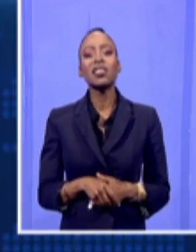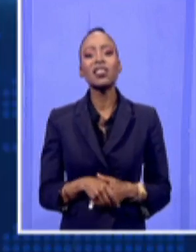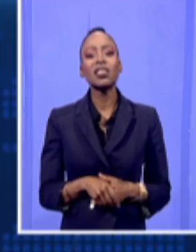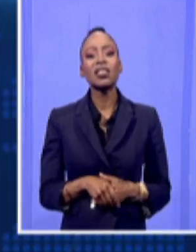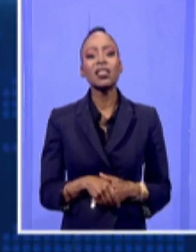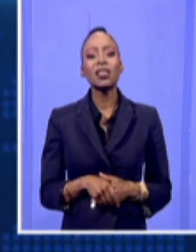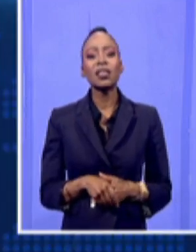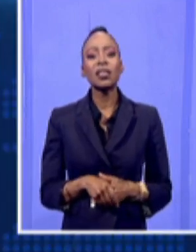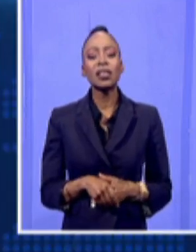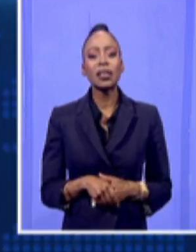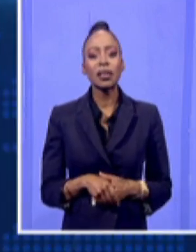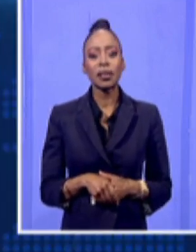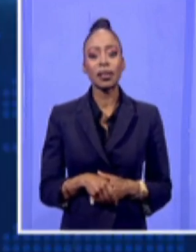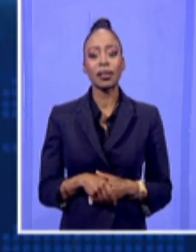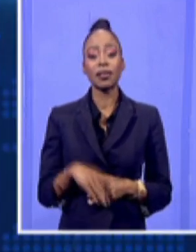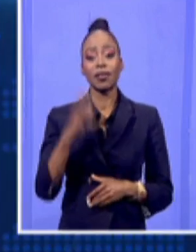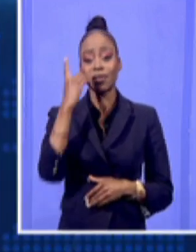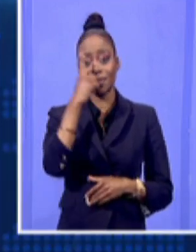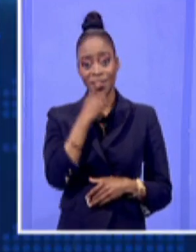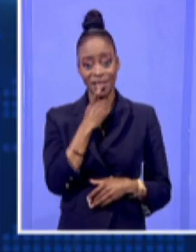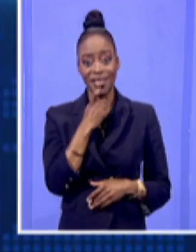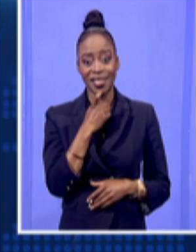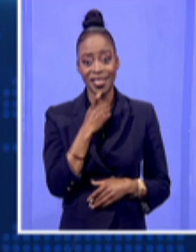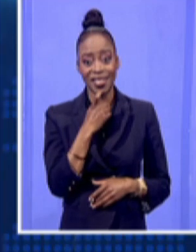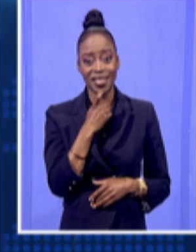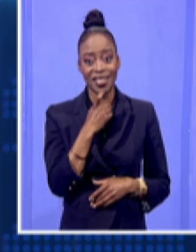Well, if you had to ask me